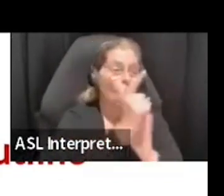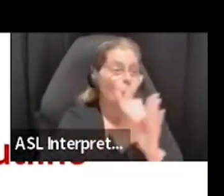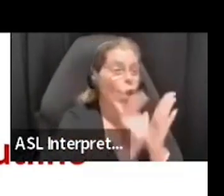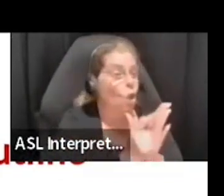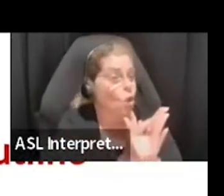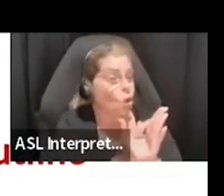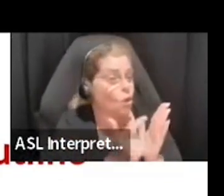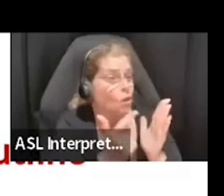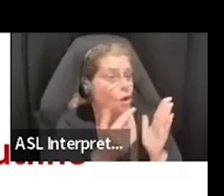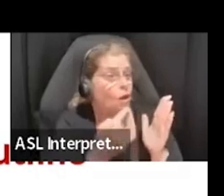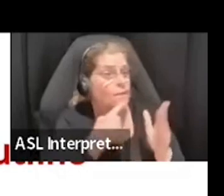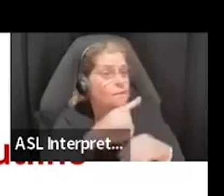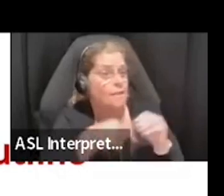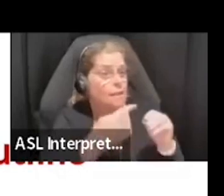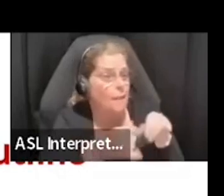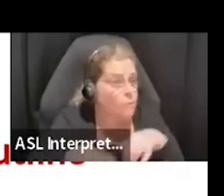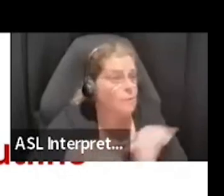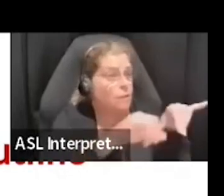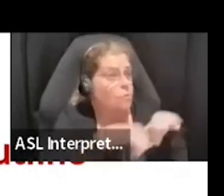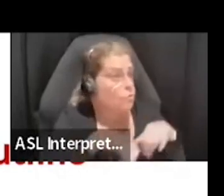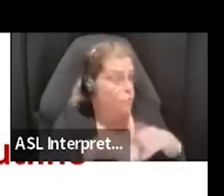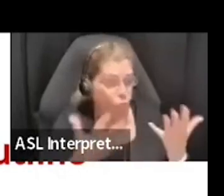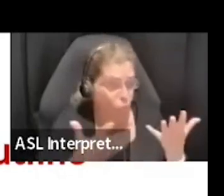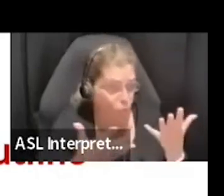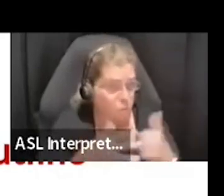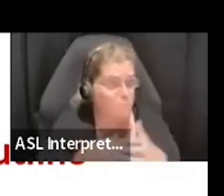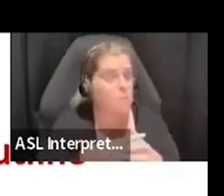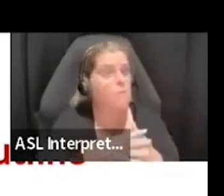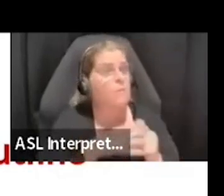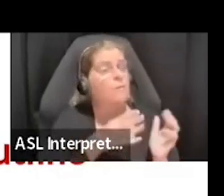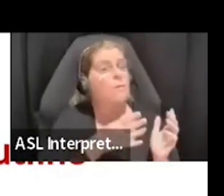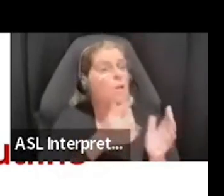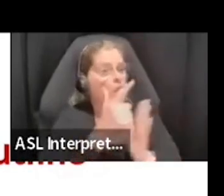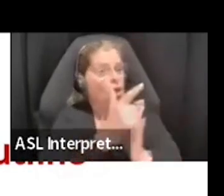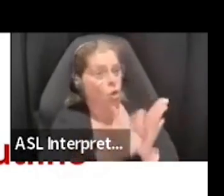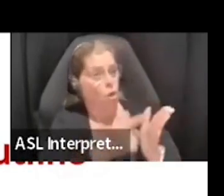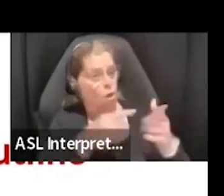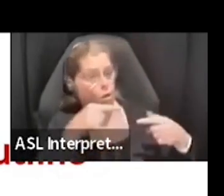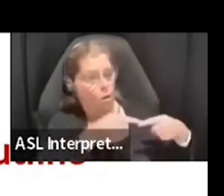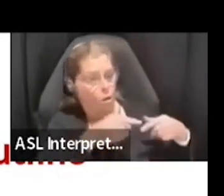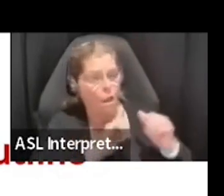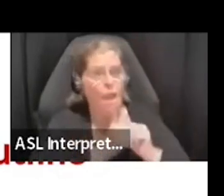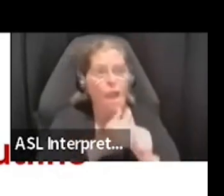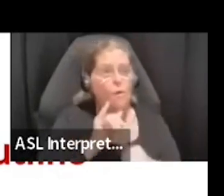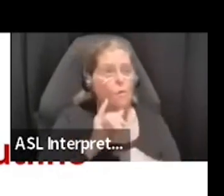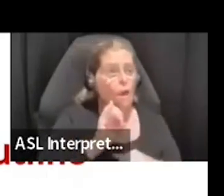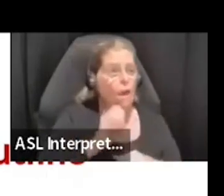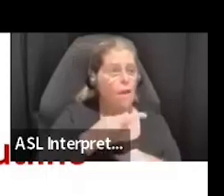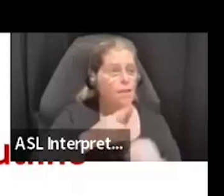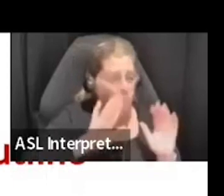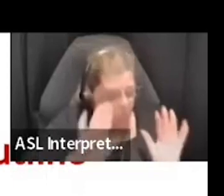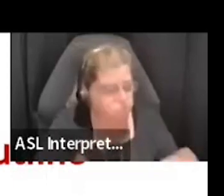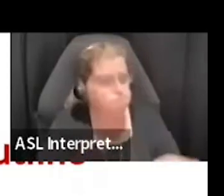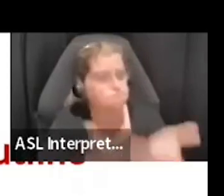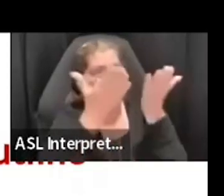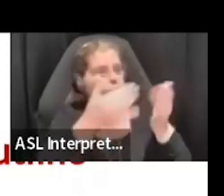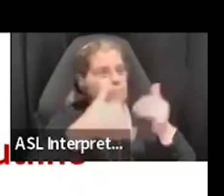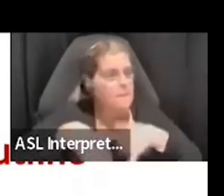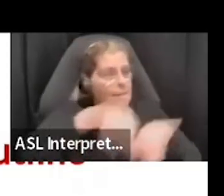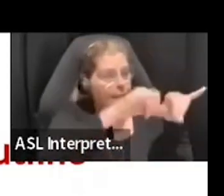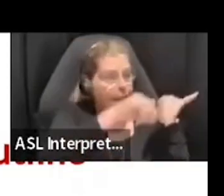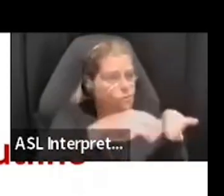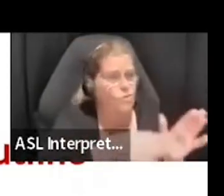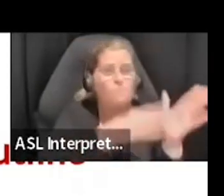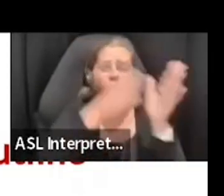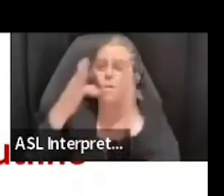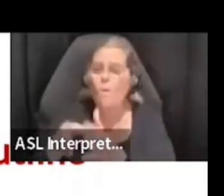about the standards that students should be held to? And how IEP should enable students to meet standards. And